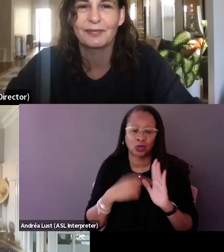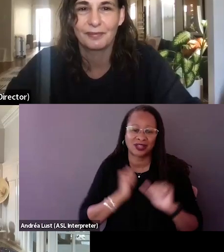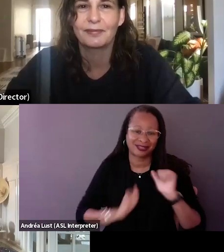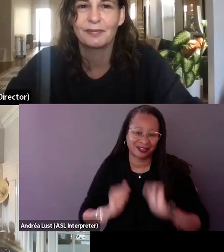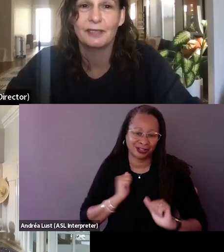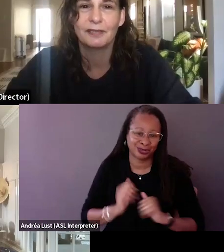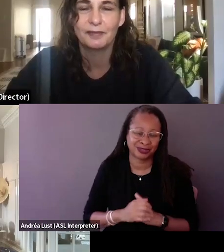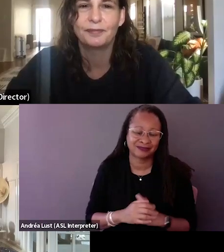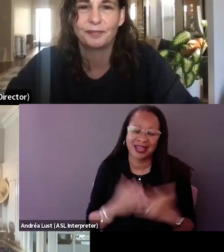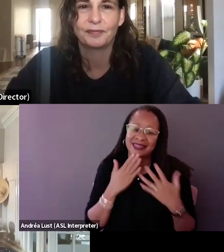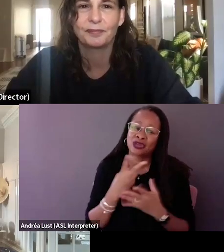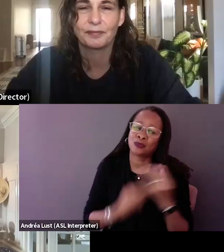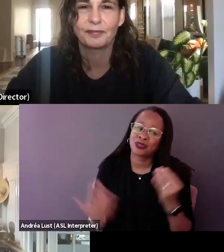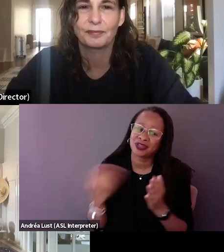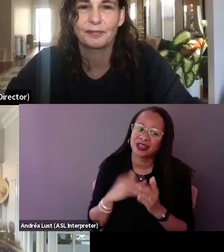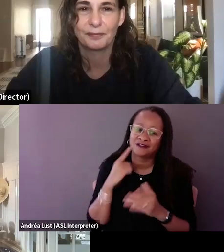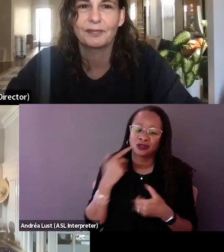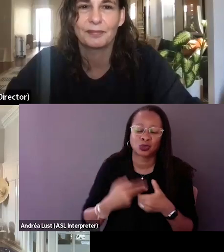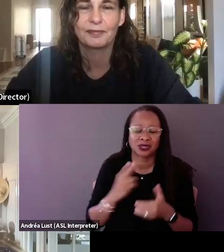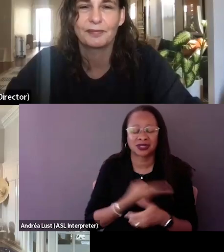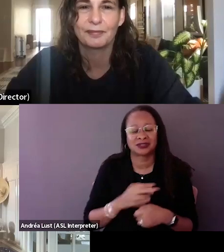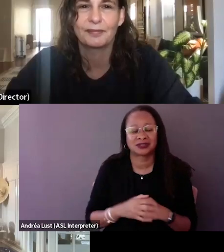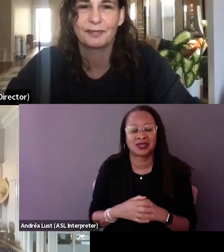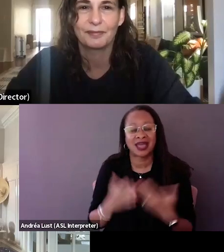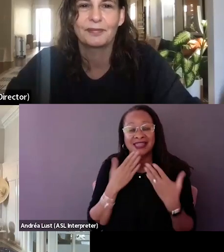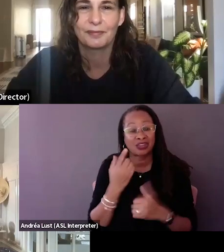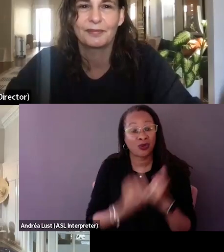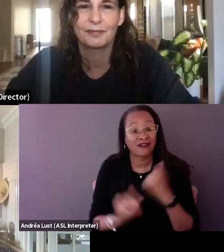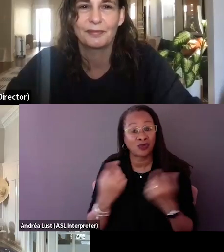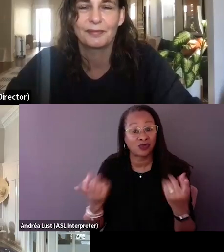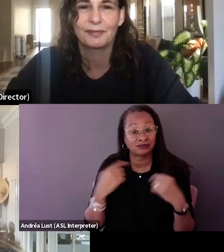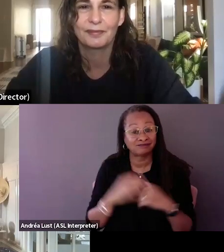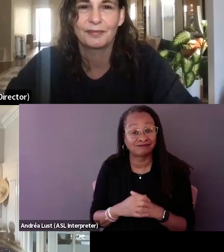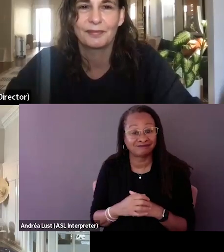So thank you both for joining us, and thank you everyone for